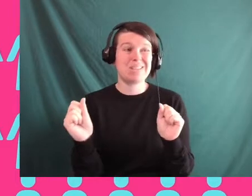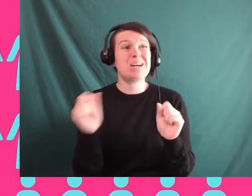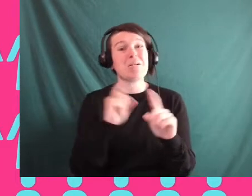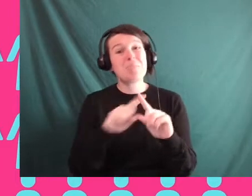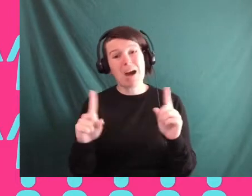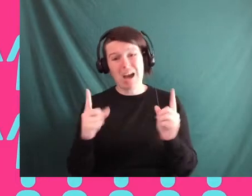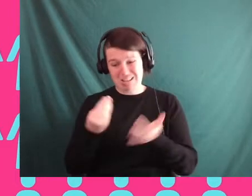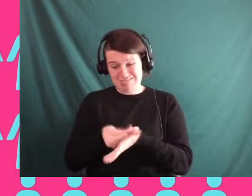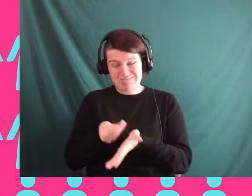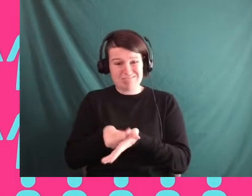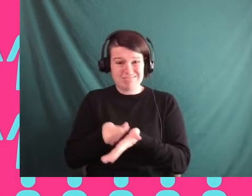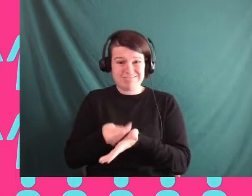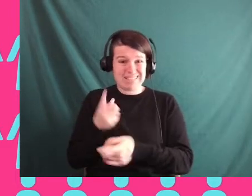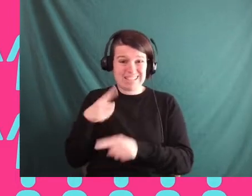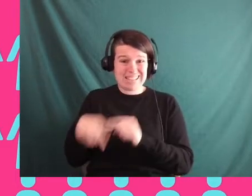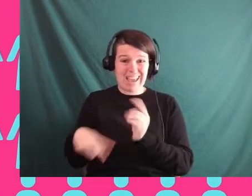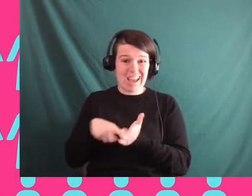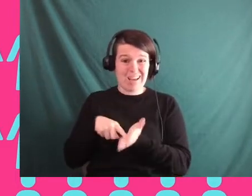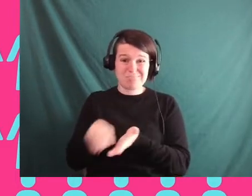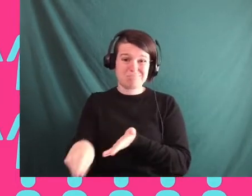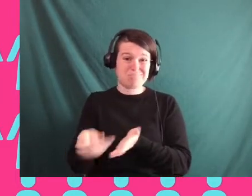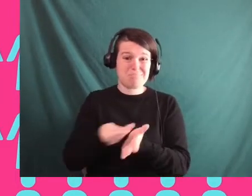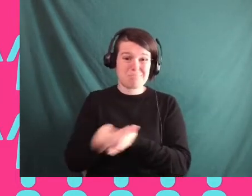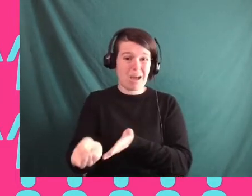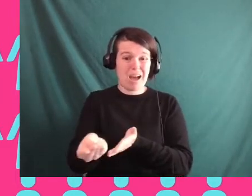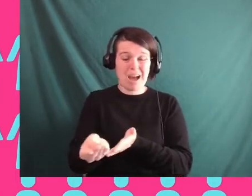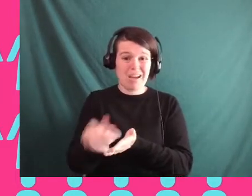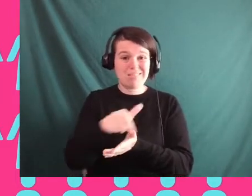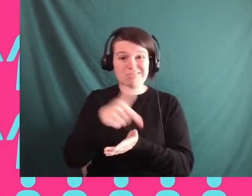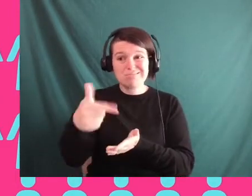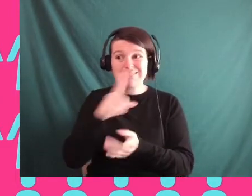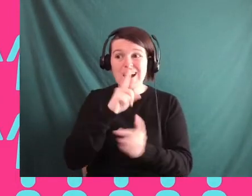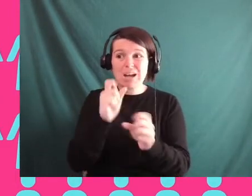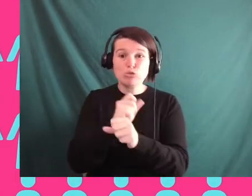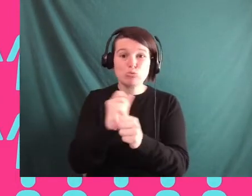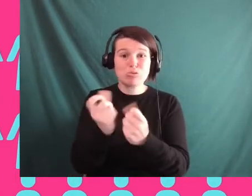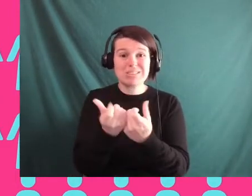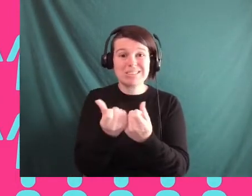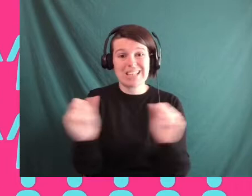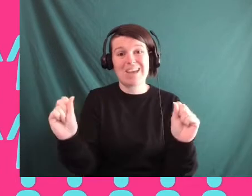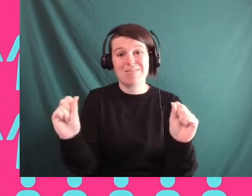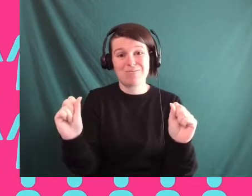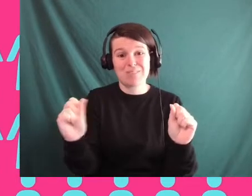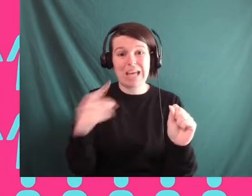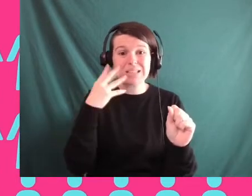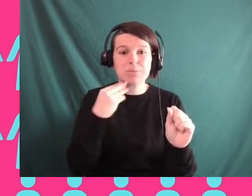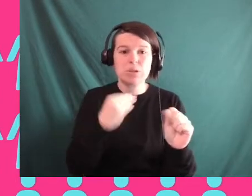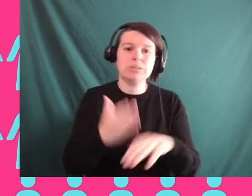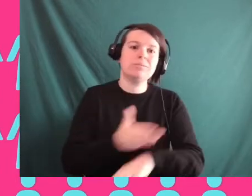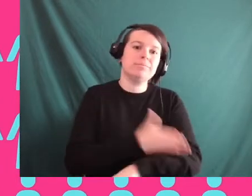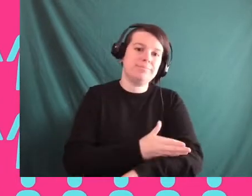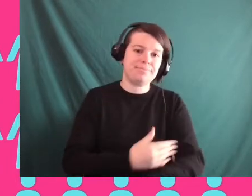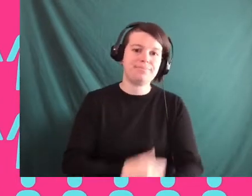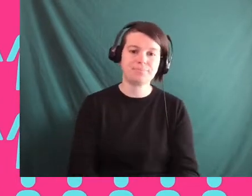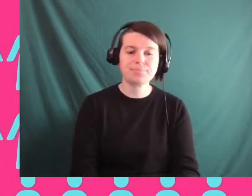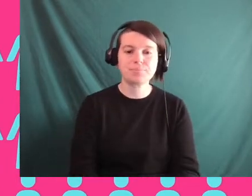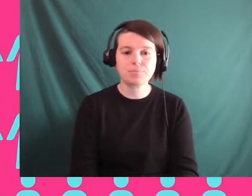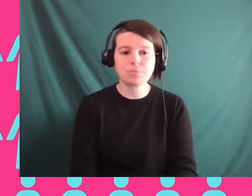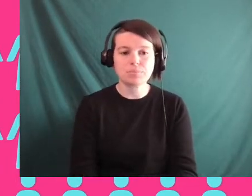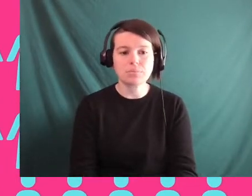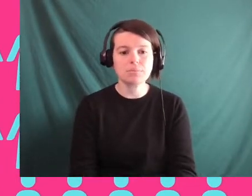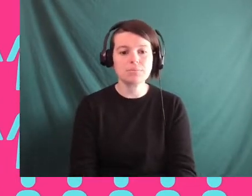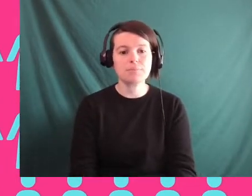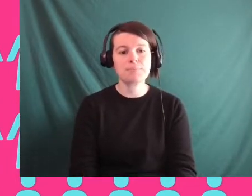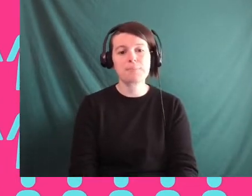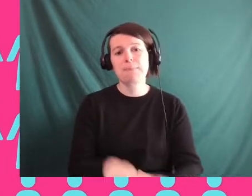lack the money to buy another one that can make their experience much better. And also just